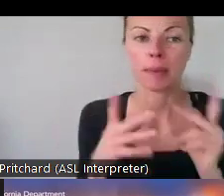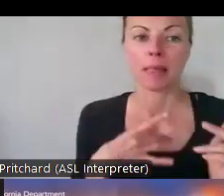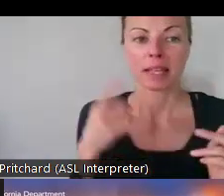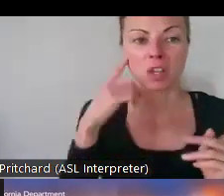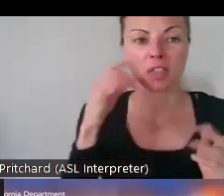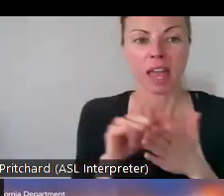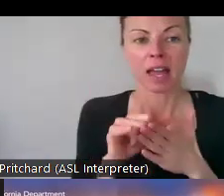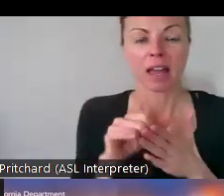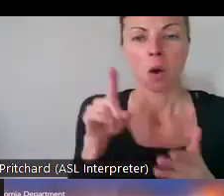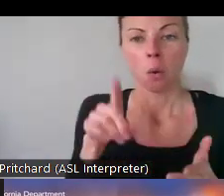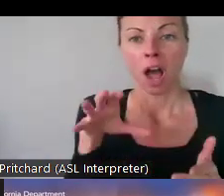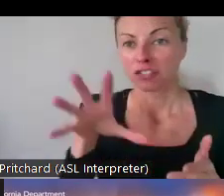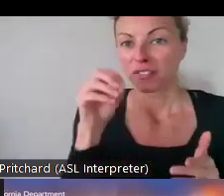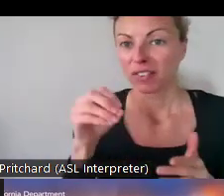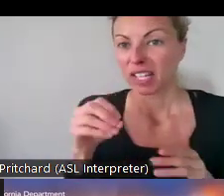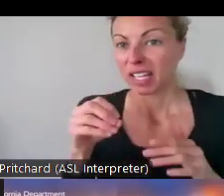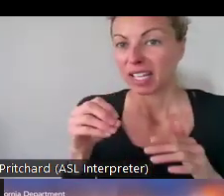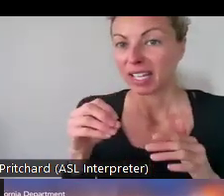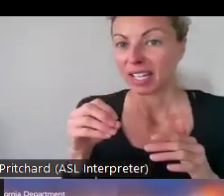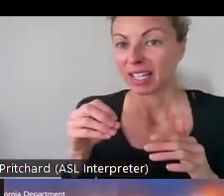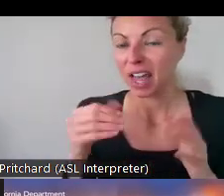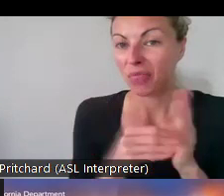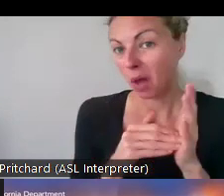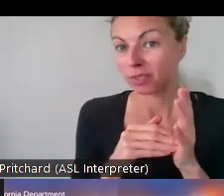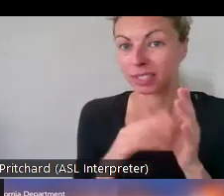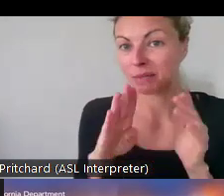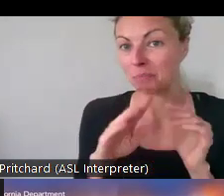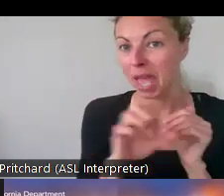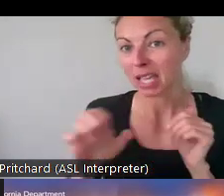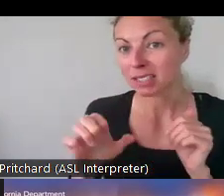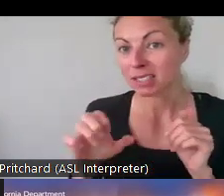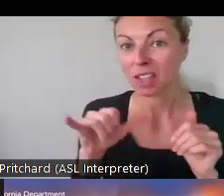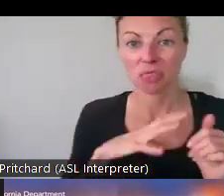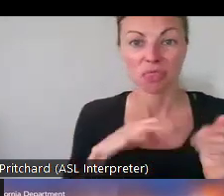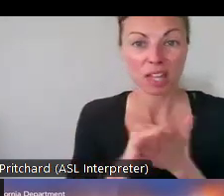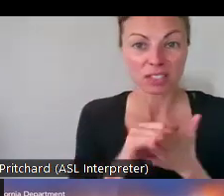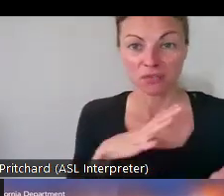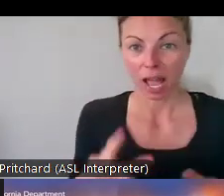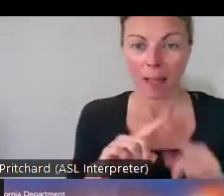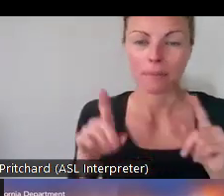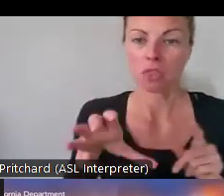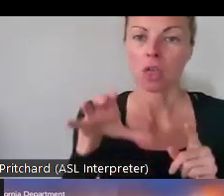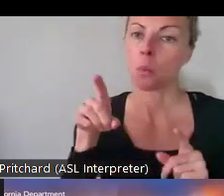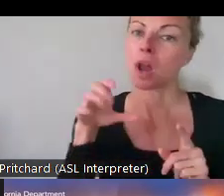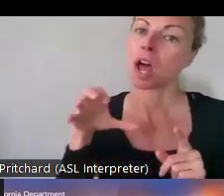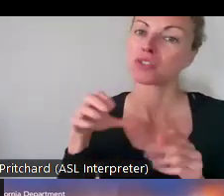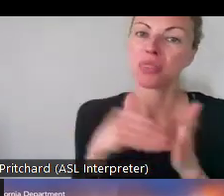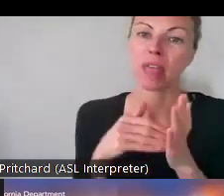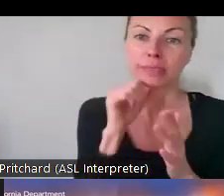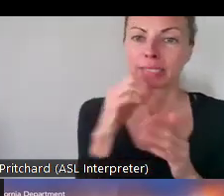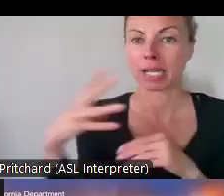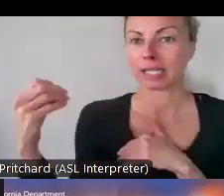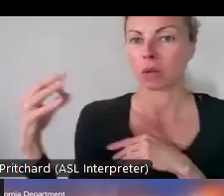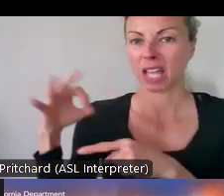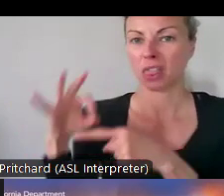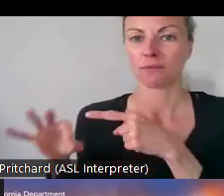a $150,000 base, which is fine, but it is important to note that that 100,000 sits outside the formula and is added on top